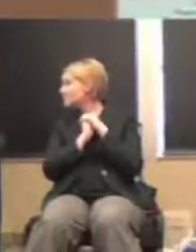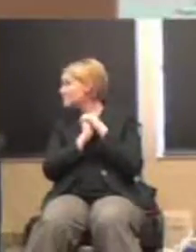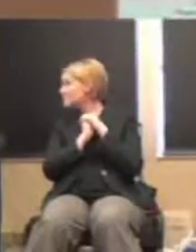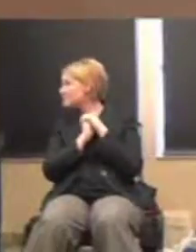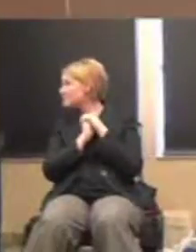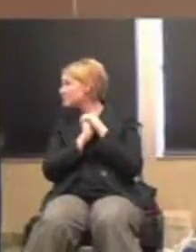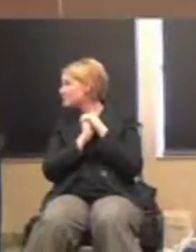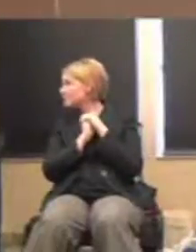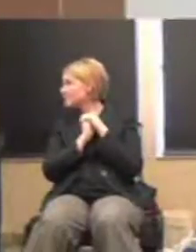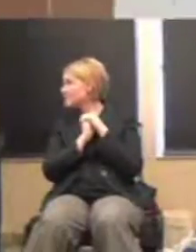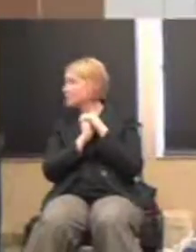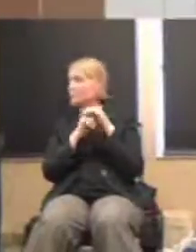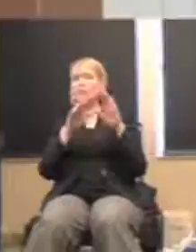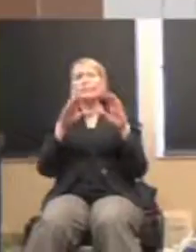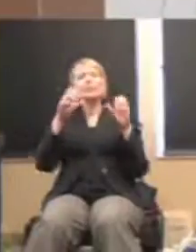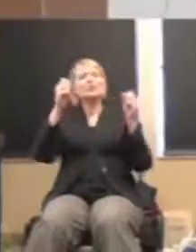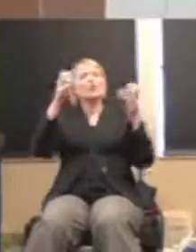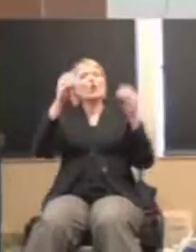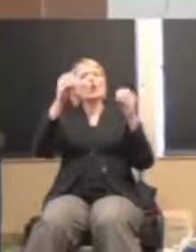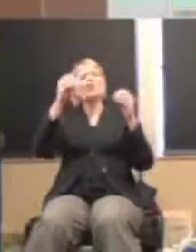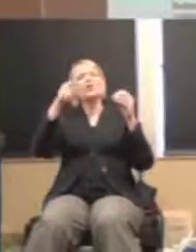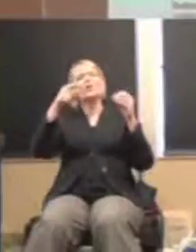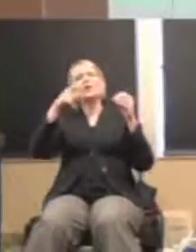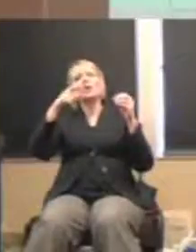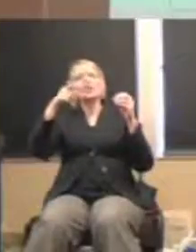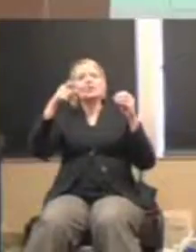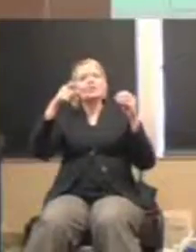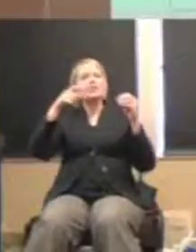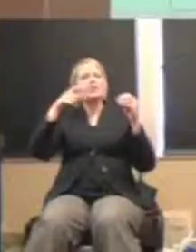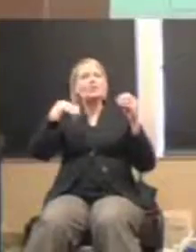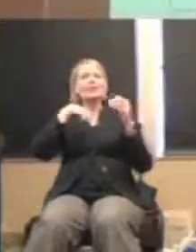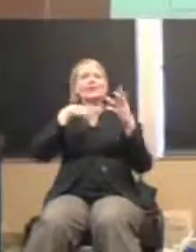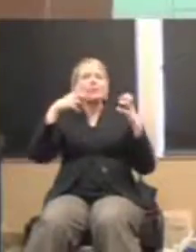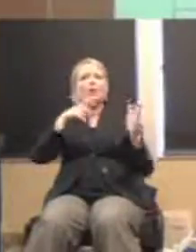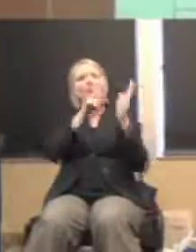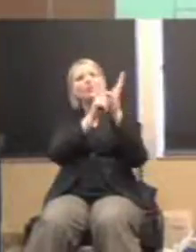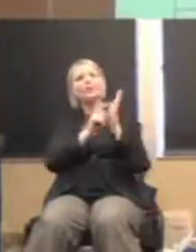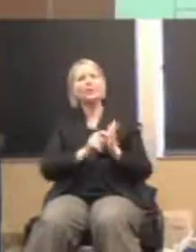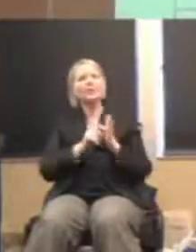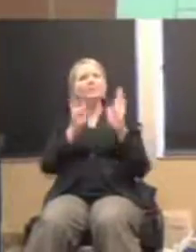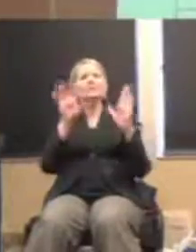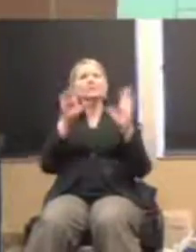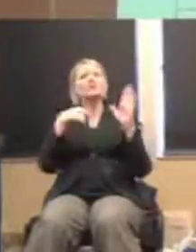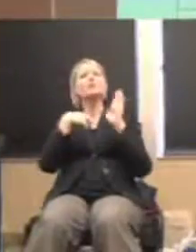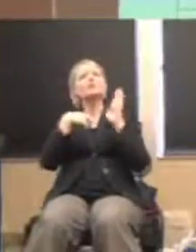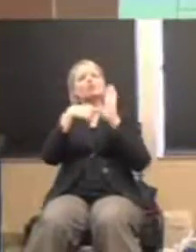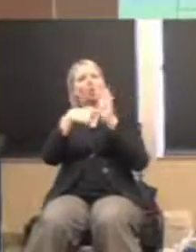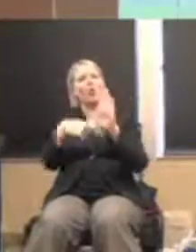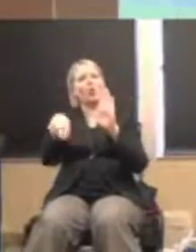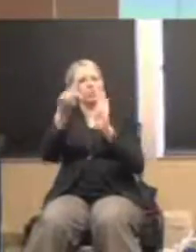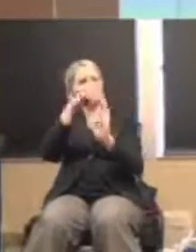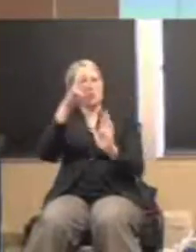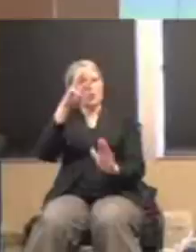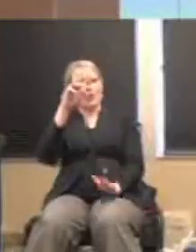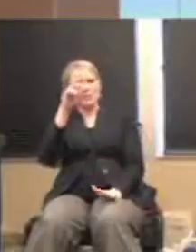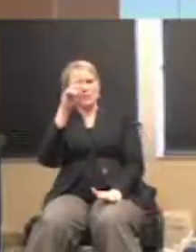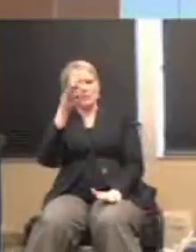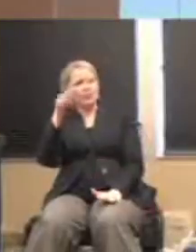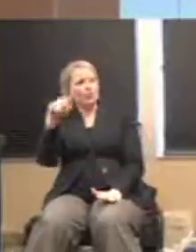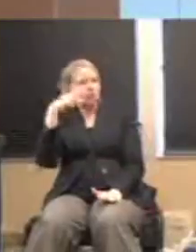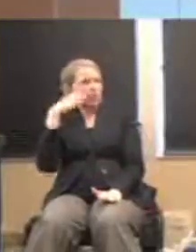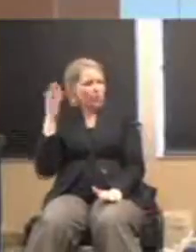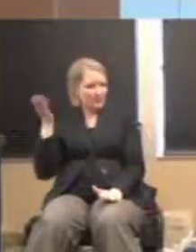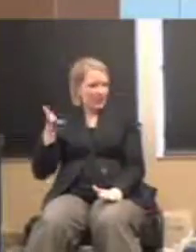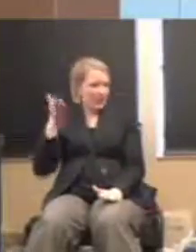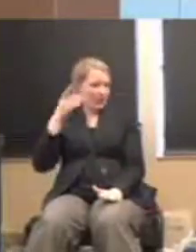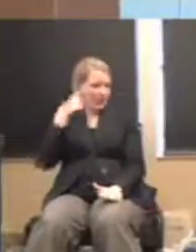And then the data sheets. So rather than print all those out for you today, we decided we'd just show you the website, know that it's there.